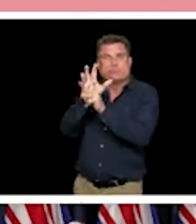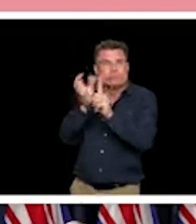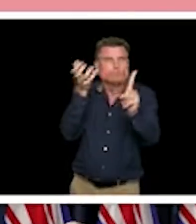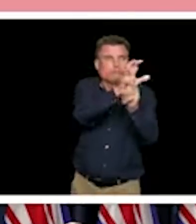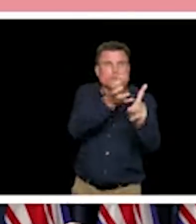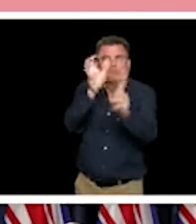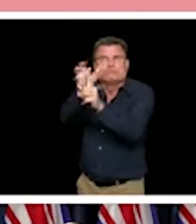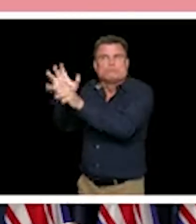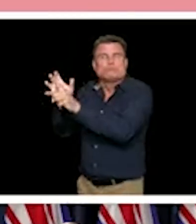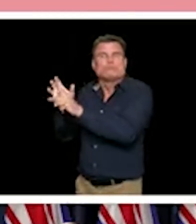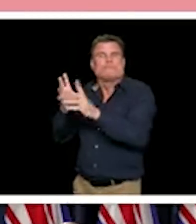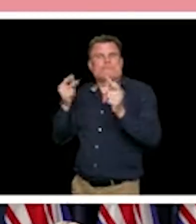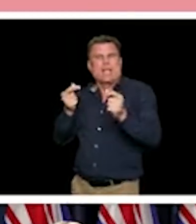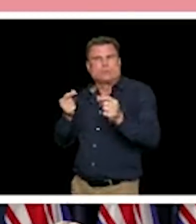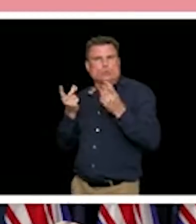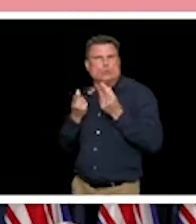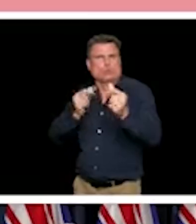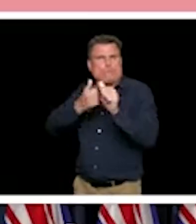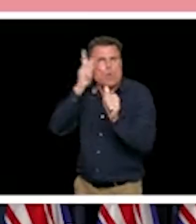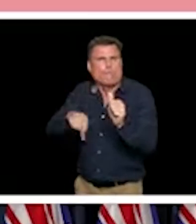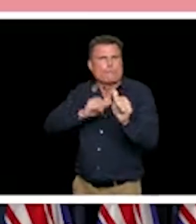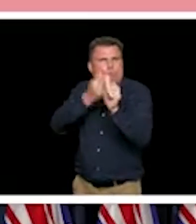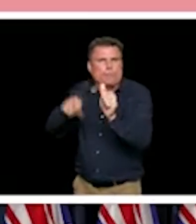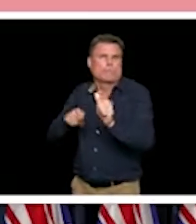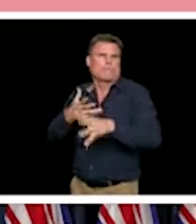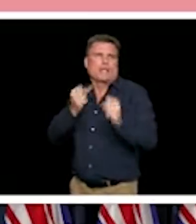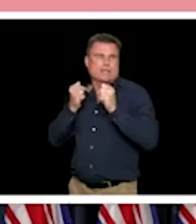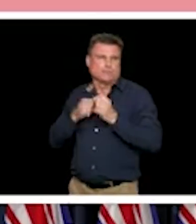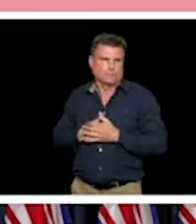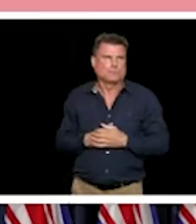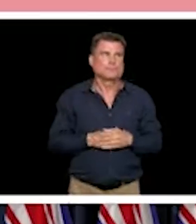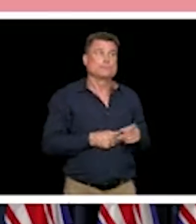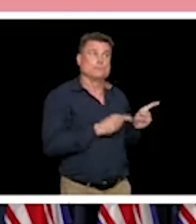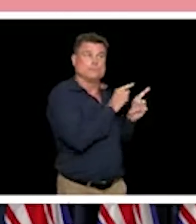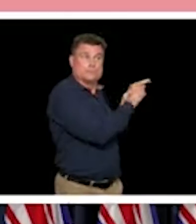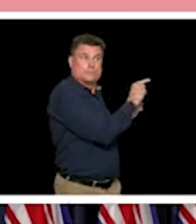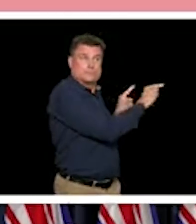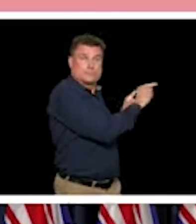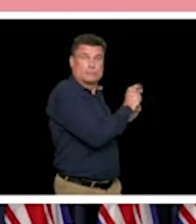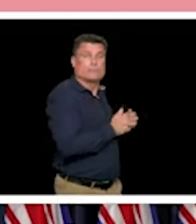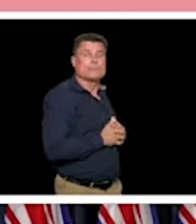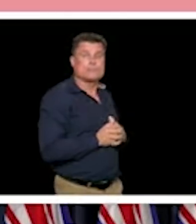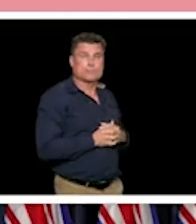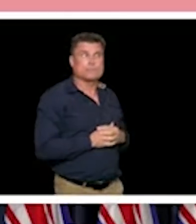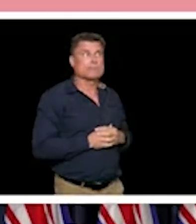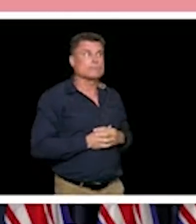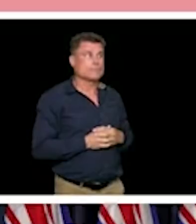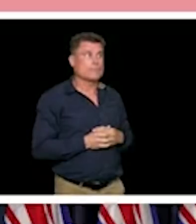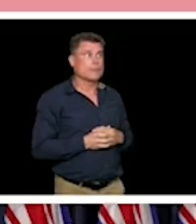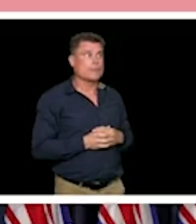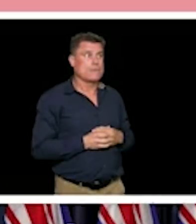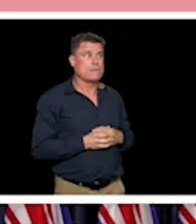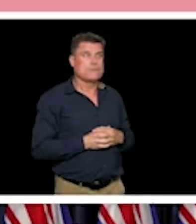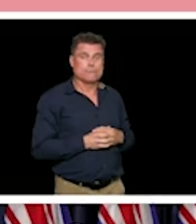and we're going to be supplementing that with other people as we announced yesterday. And again, this